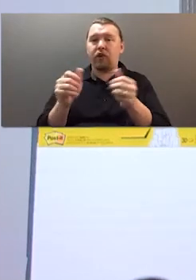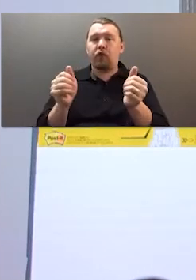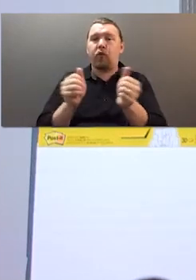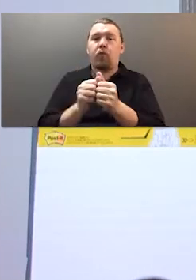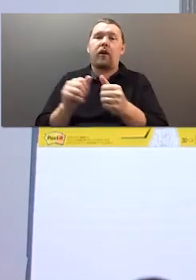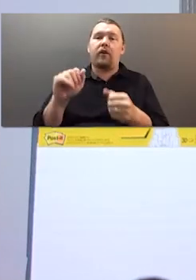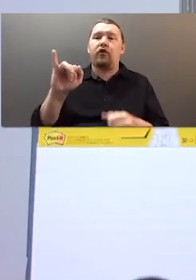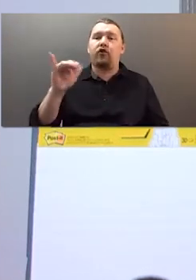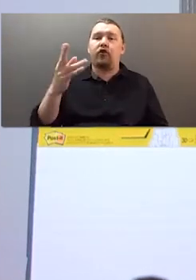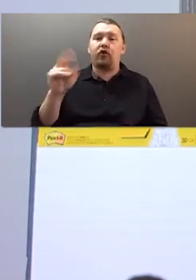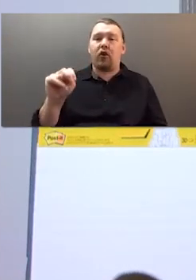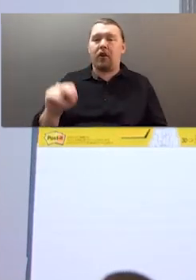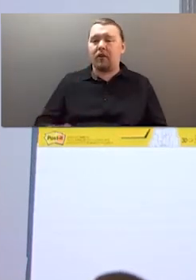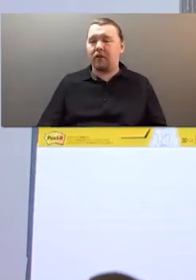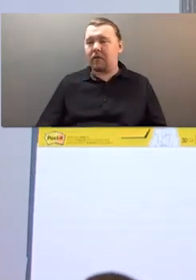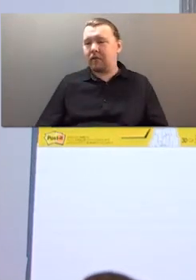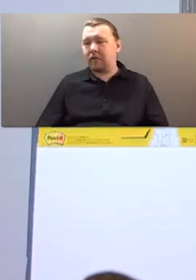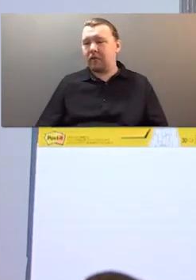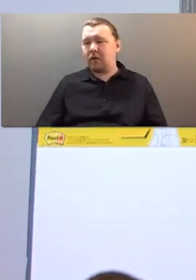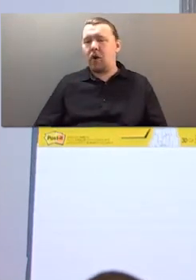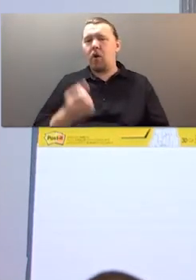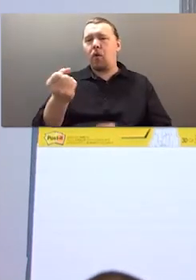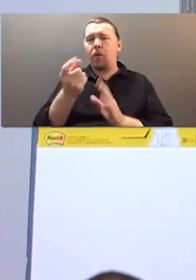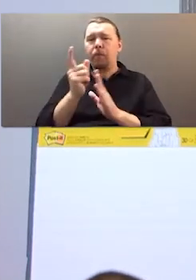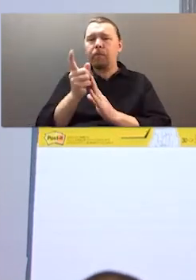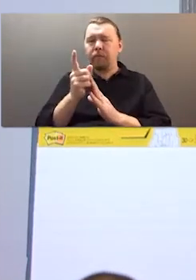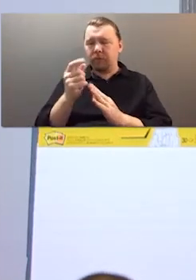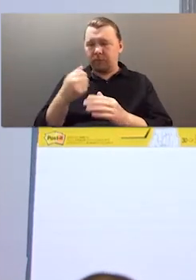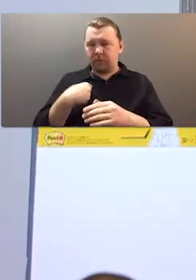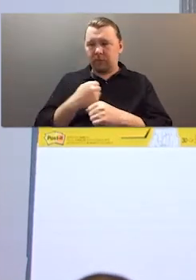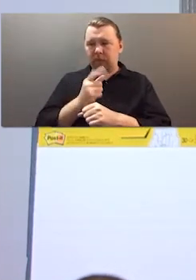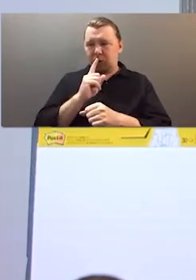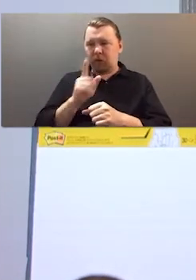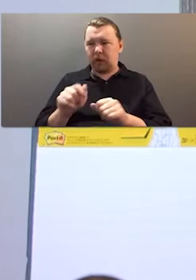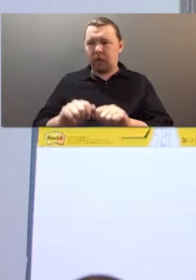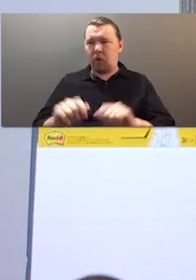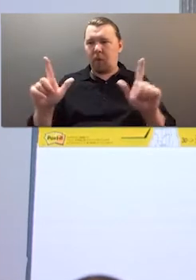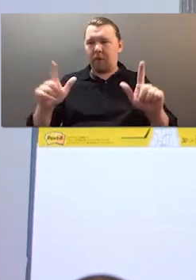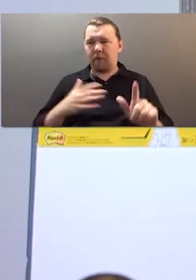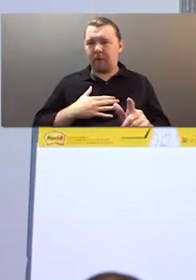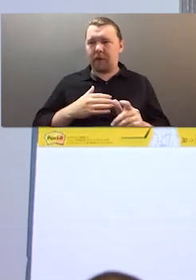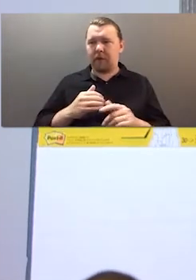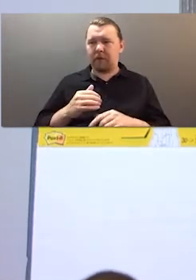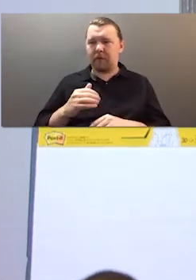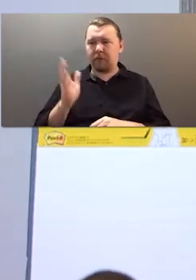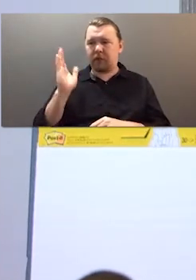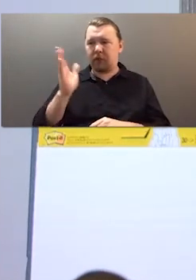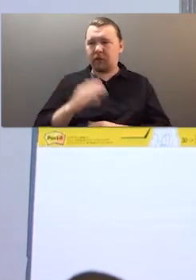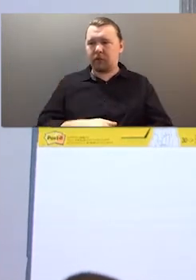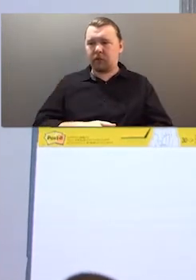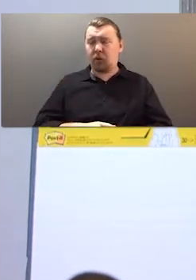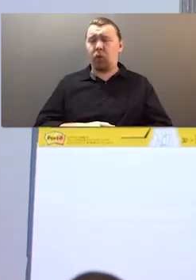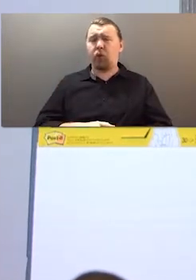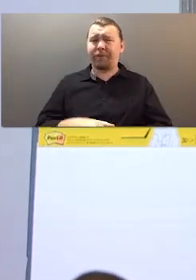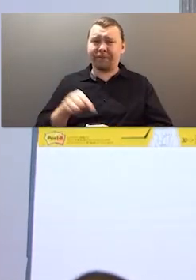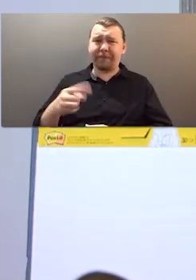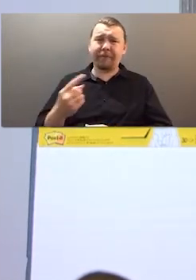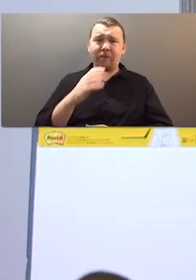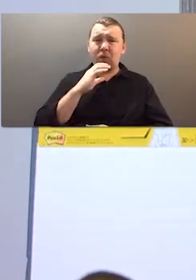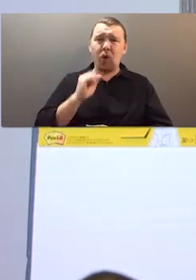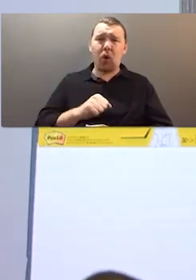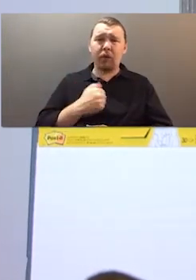this presentation to work. Give me 1 second. I just want to make sure. Oh, look at that. Oh, this is the